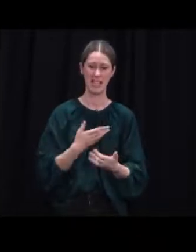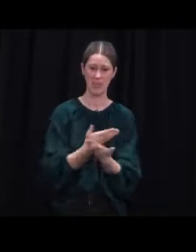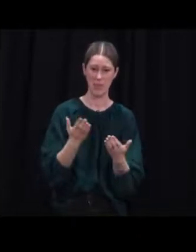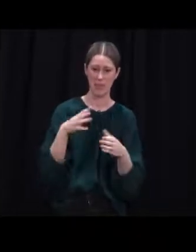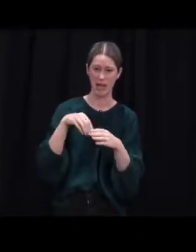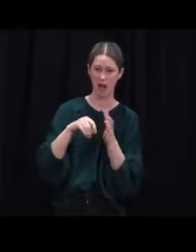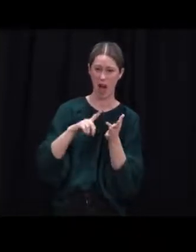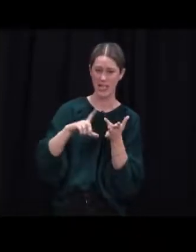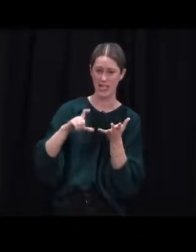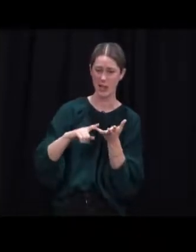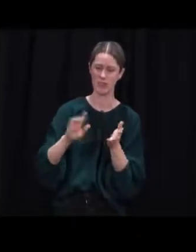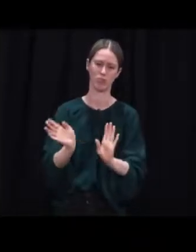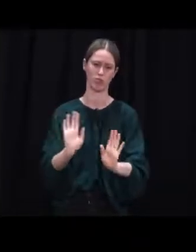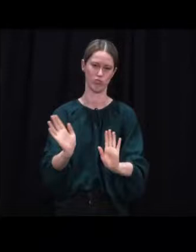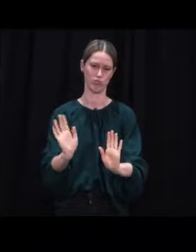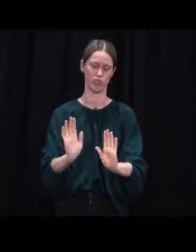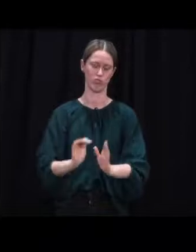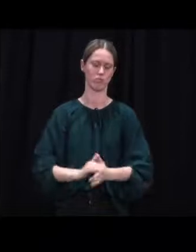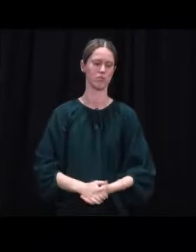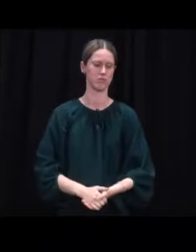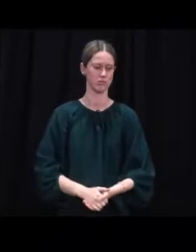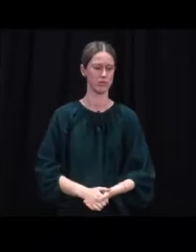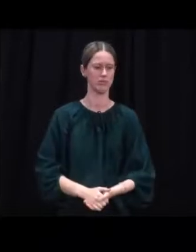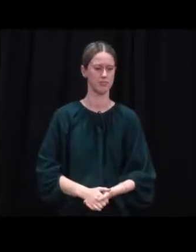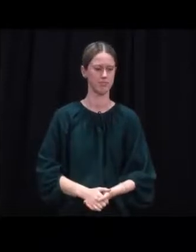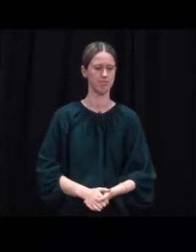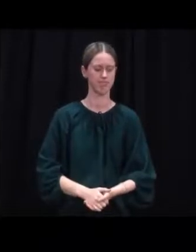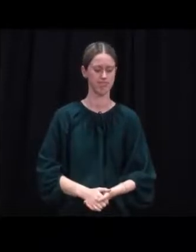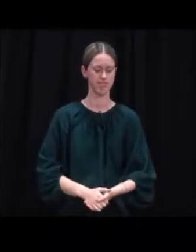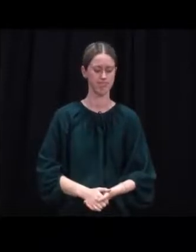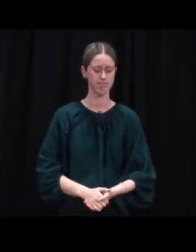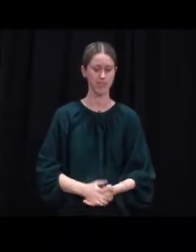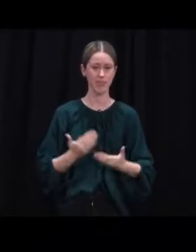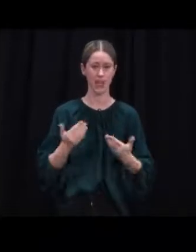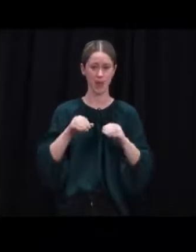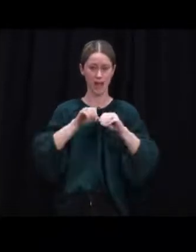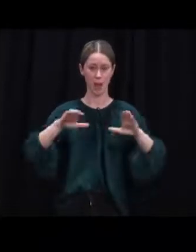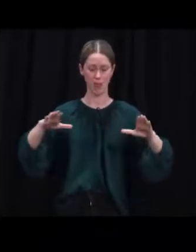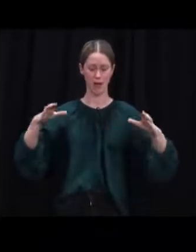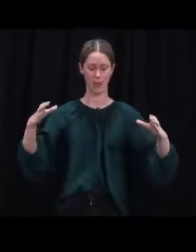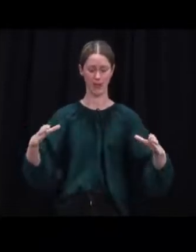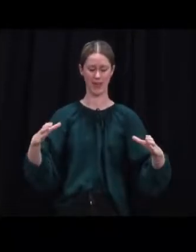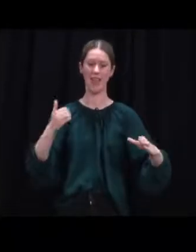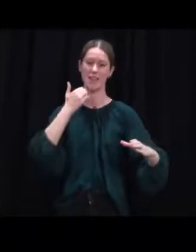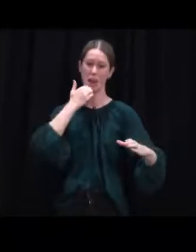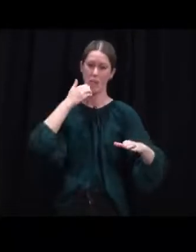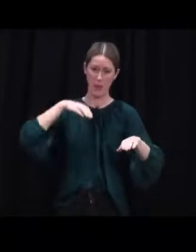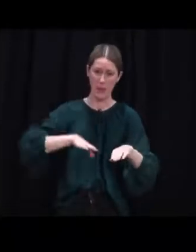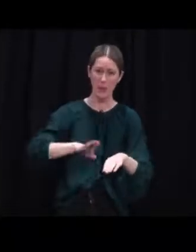outbreak. None of those involved in the outbreak are in ICU.